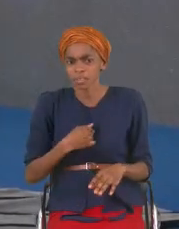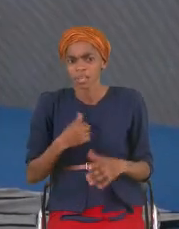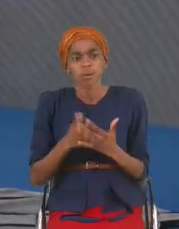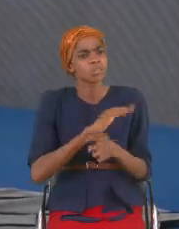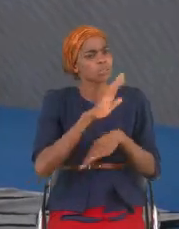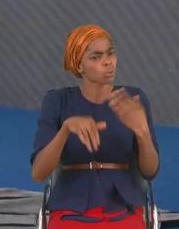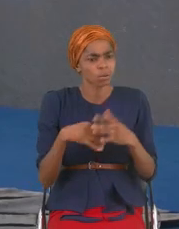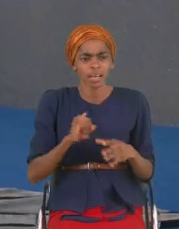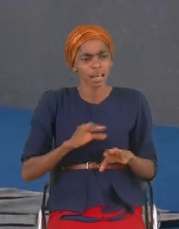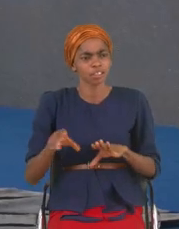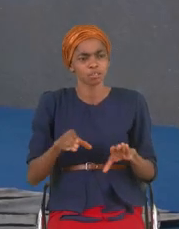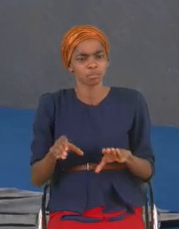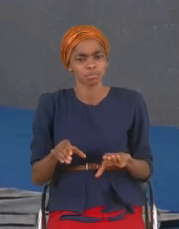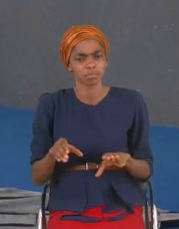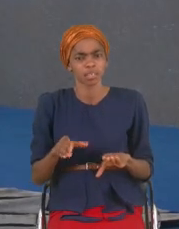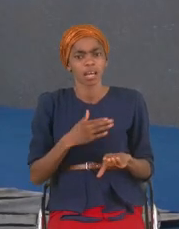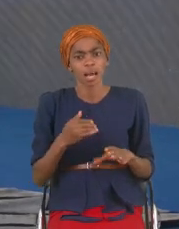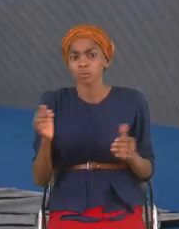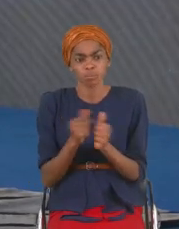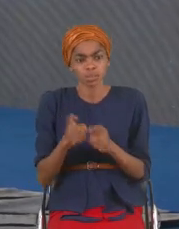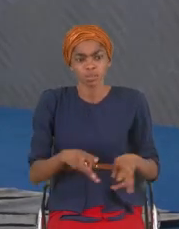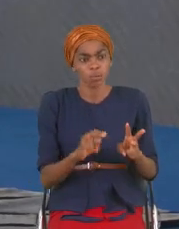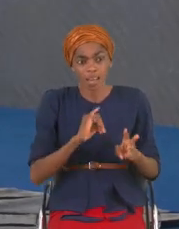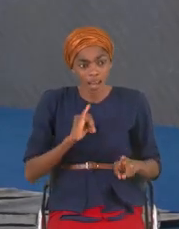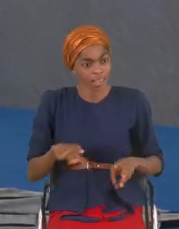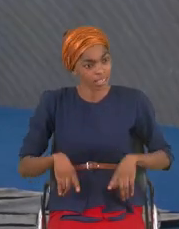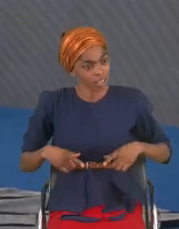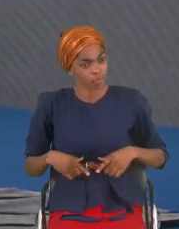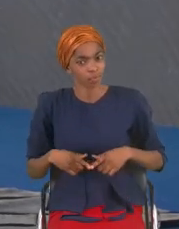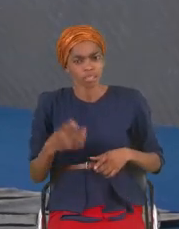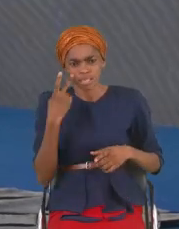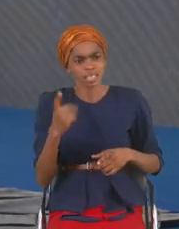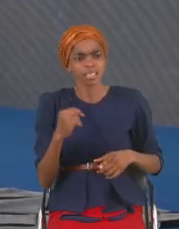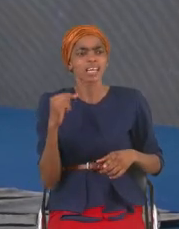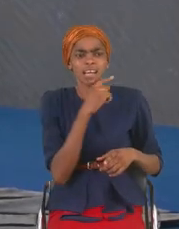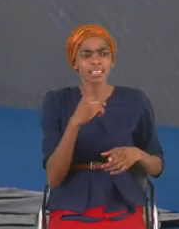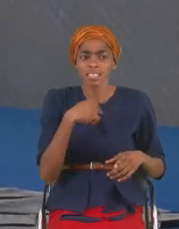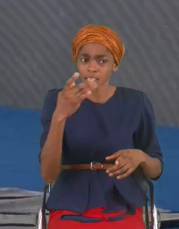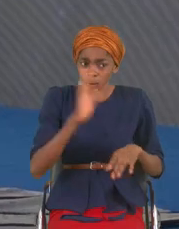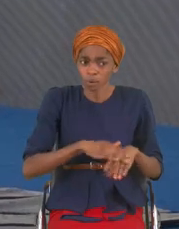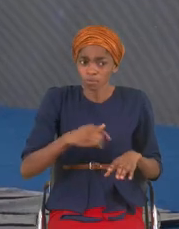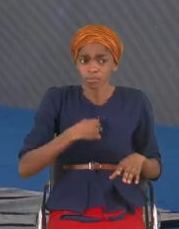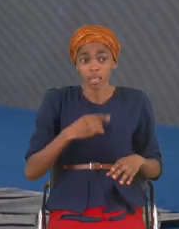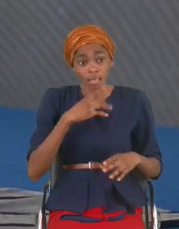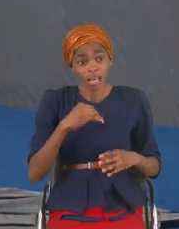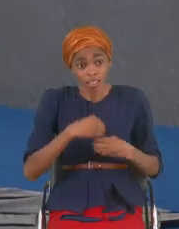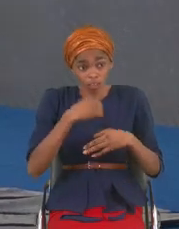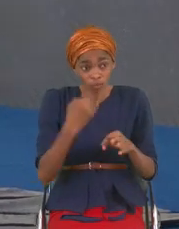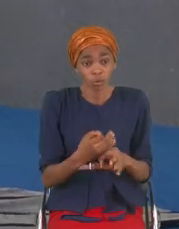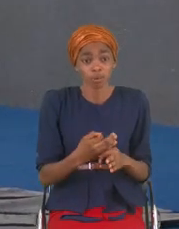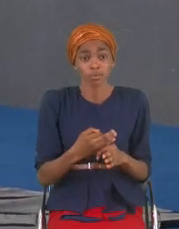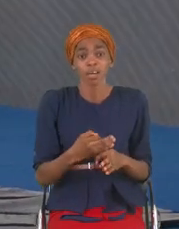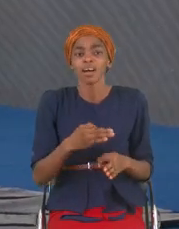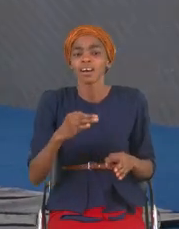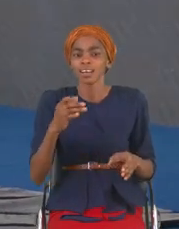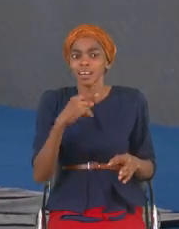do, and with the way I minister, look at the big lie they formulated and then placed squarely